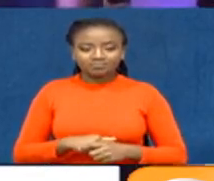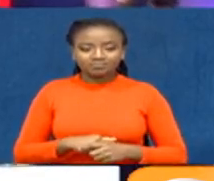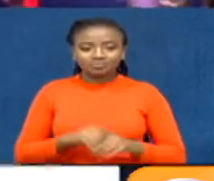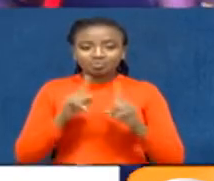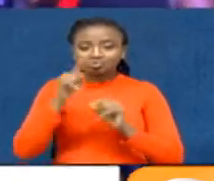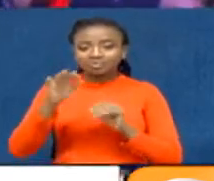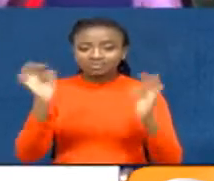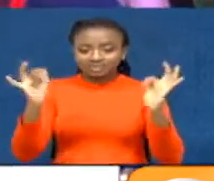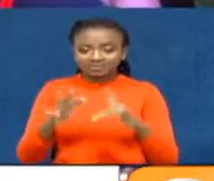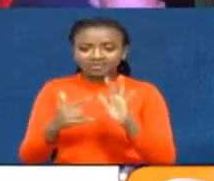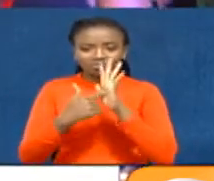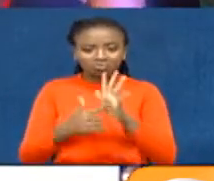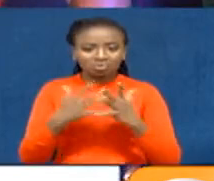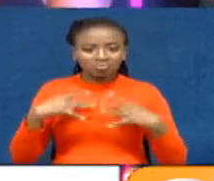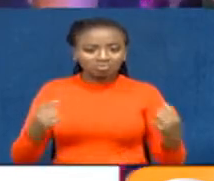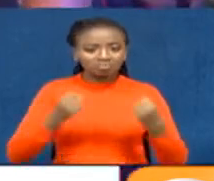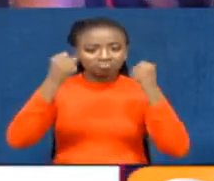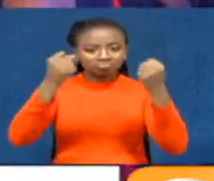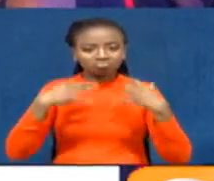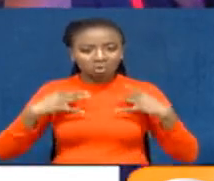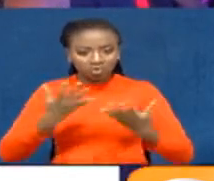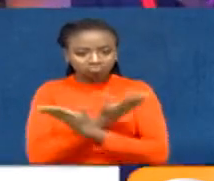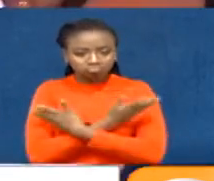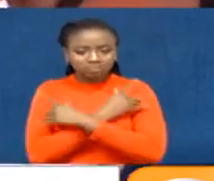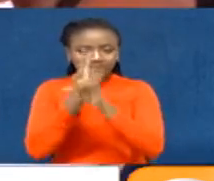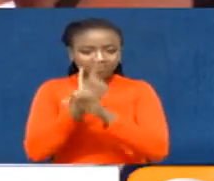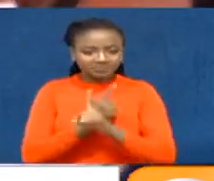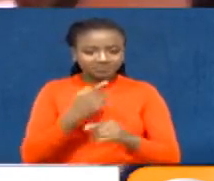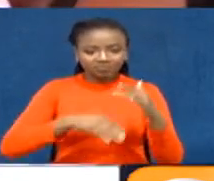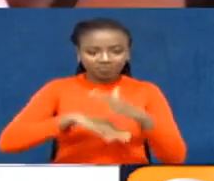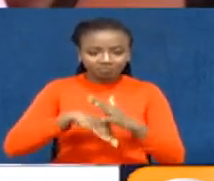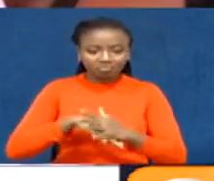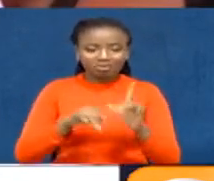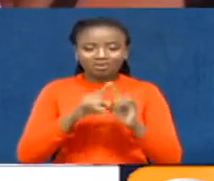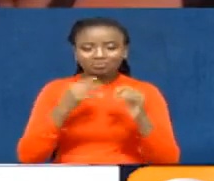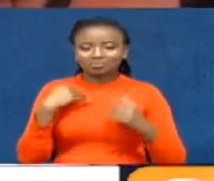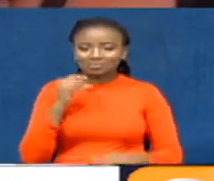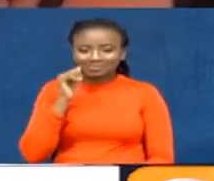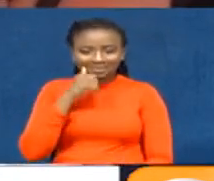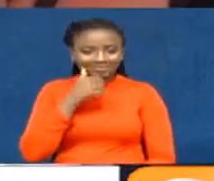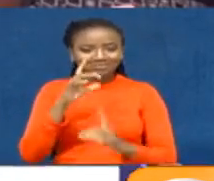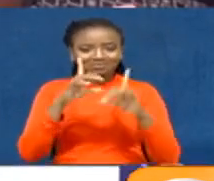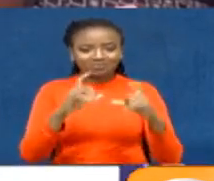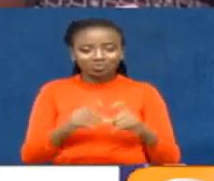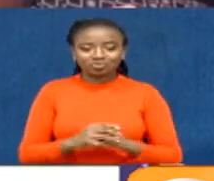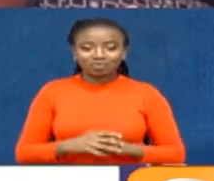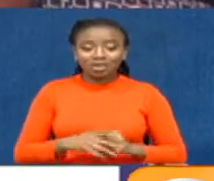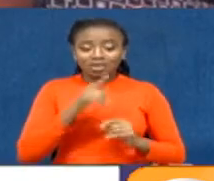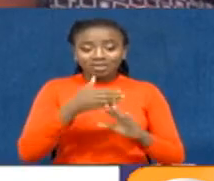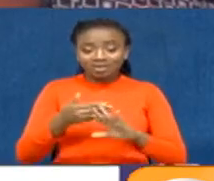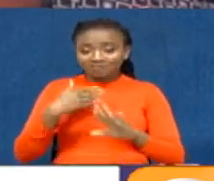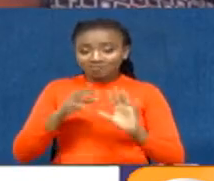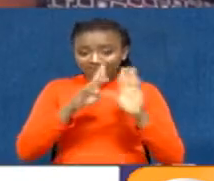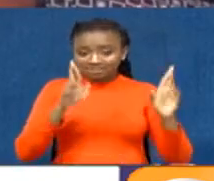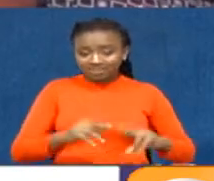event showcased trophies, jerseys, and the most memorable and captivating photos. He retired from international